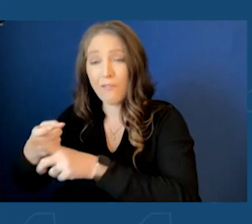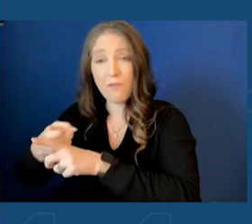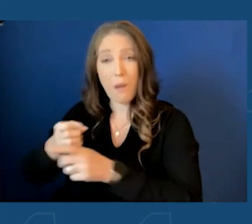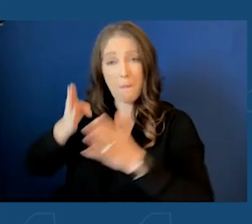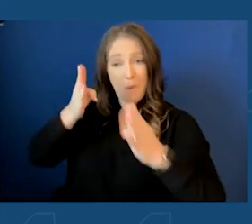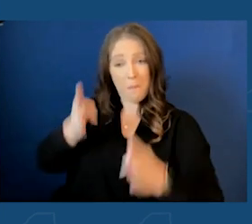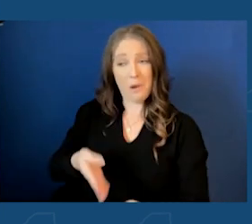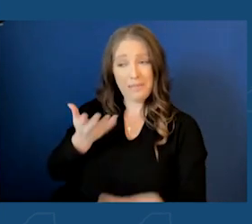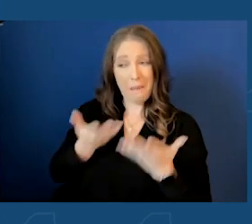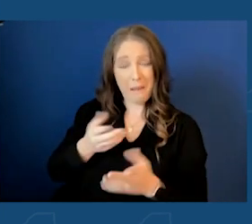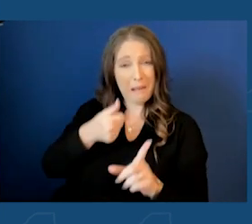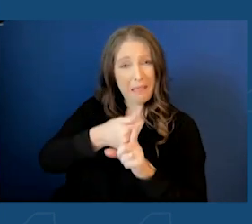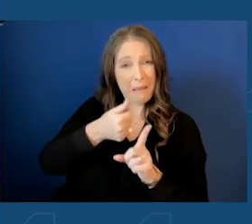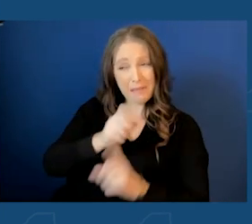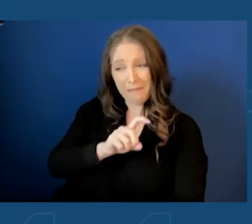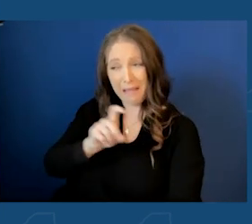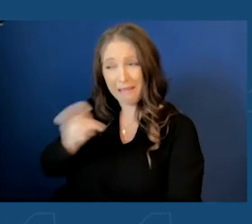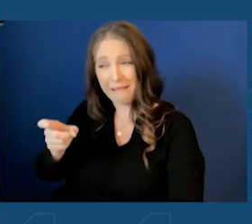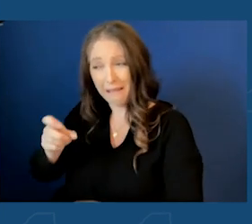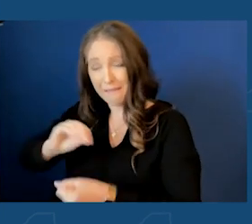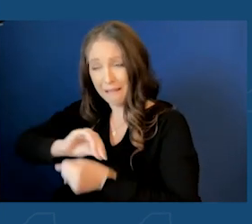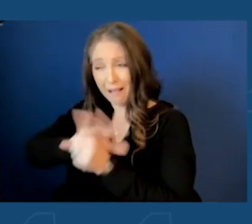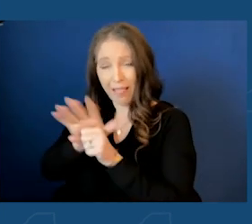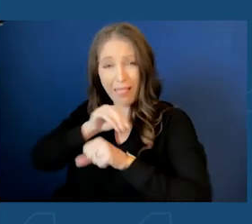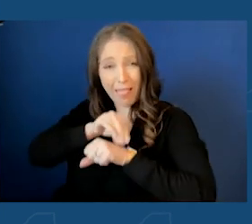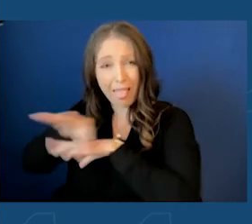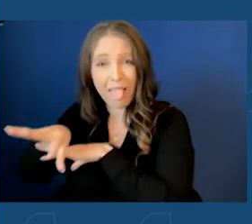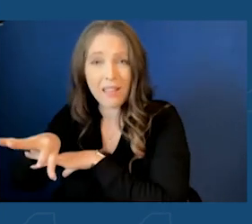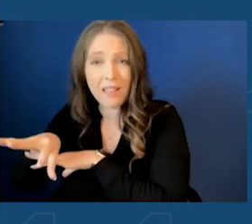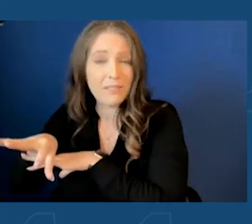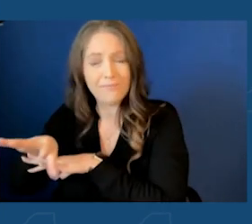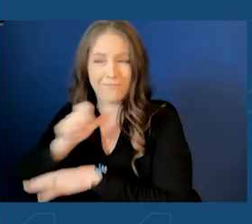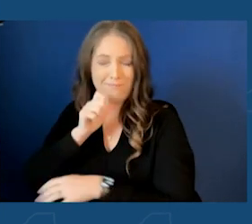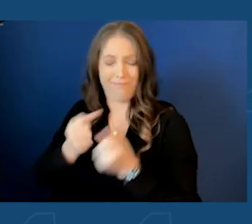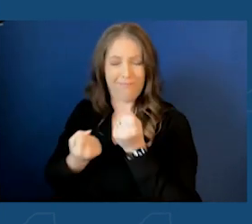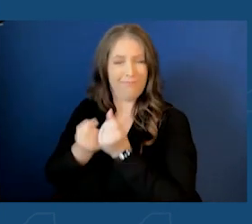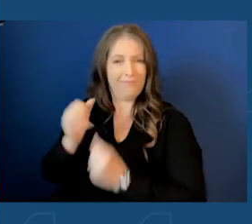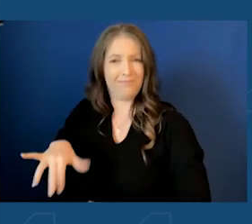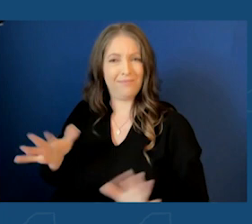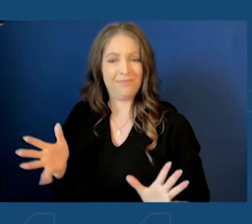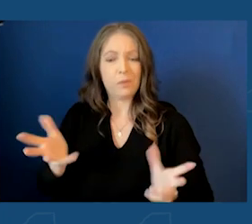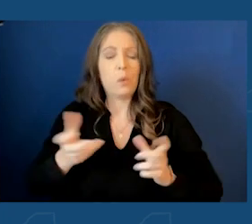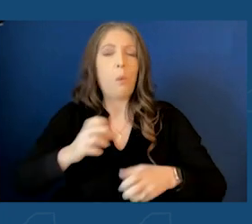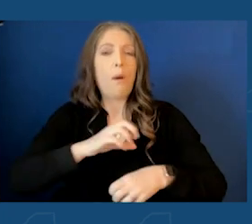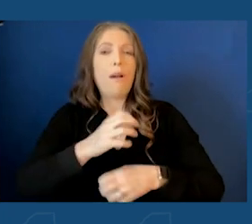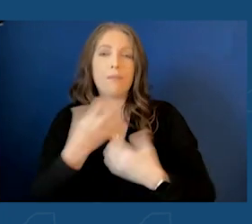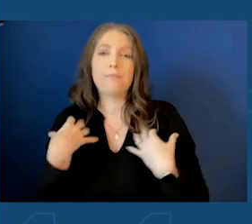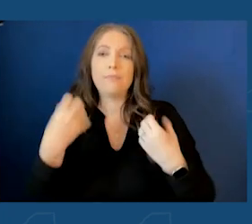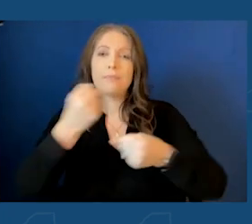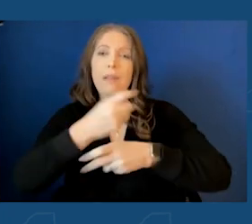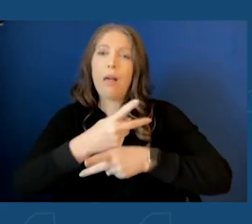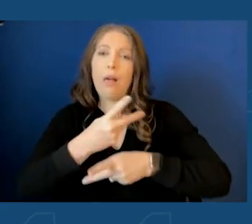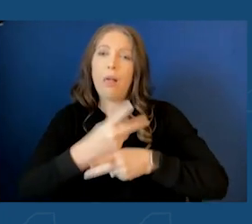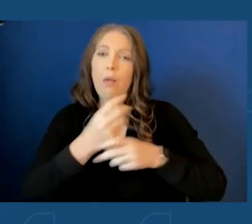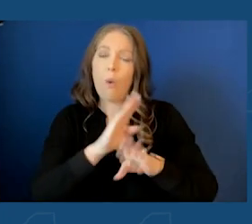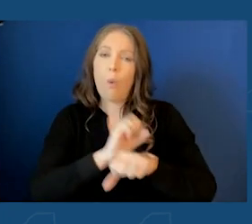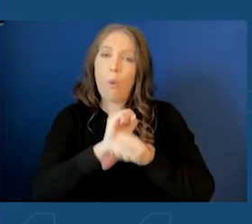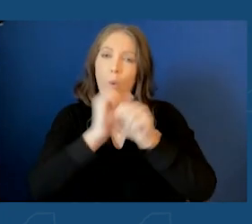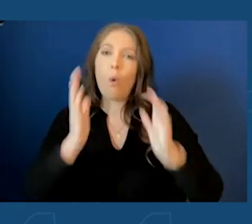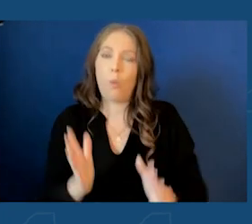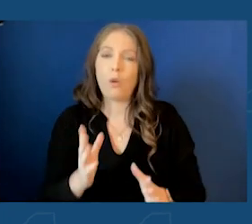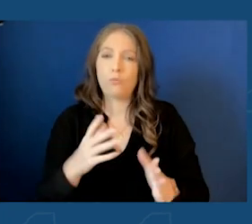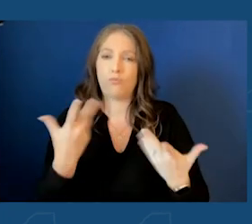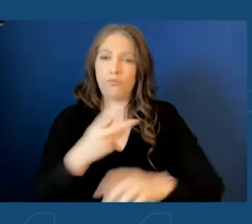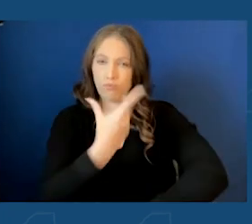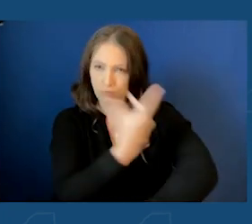virus was not something that we would support. So we want to make sure that our healthcare workers are vaccinated, and that the mayor's made his decisions with respect